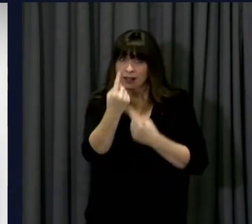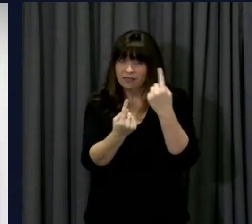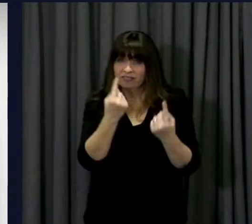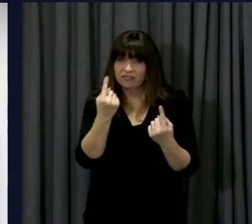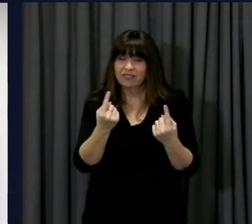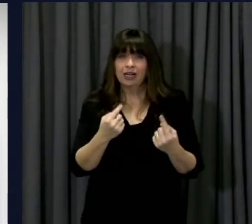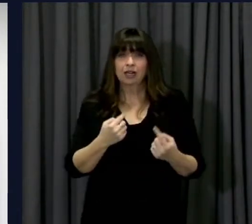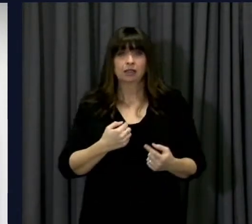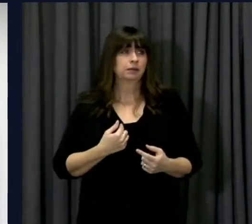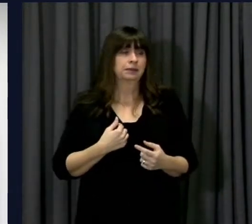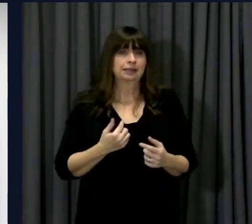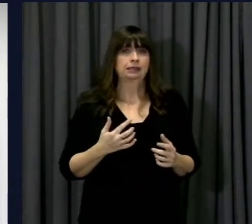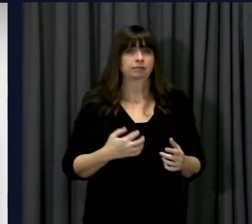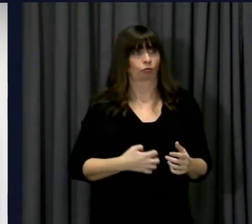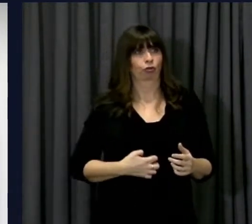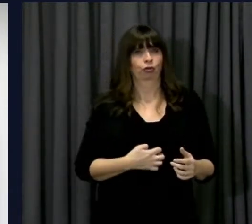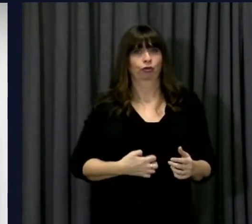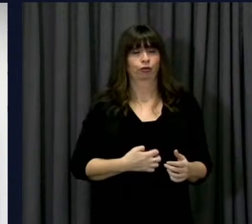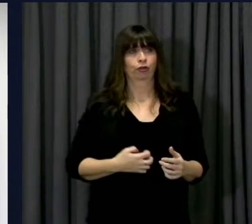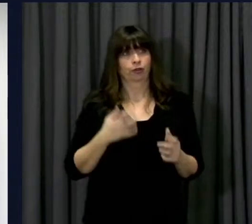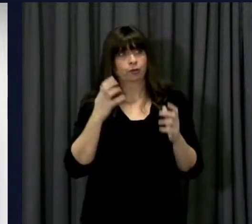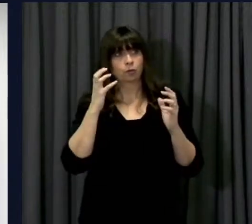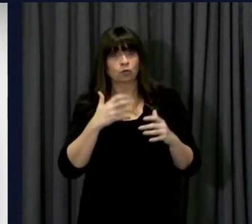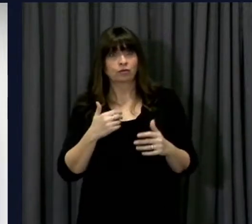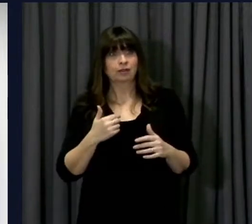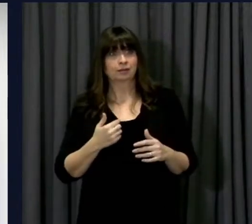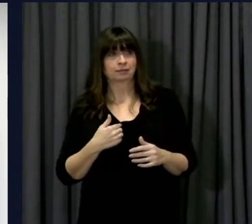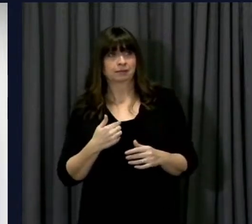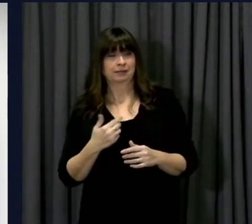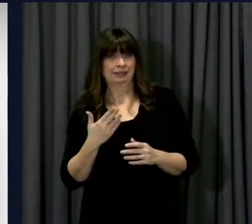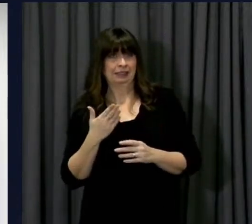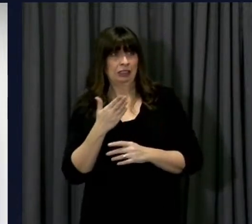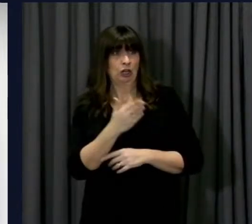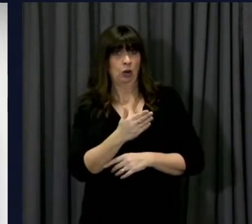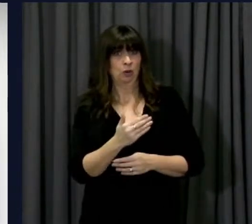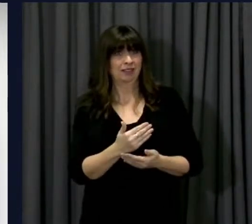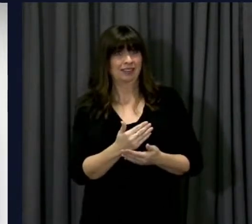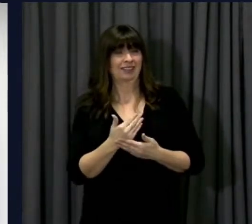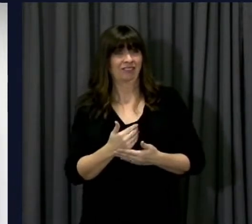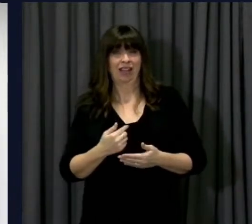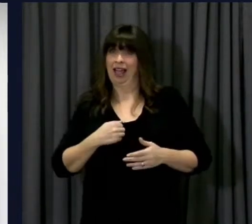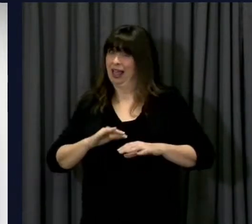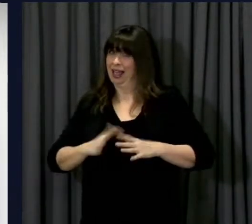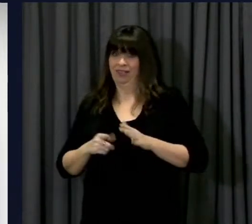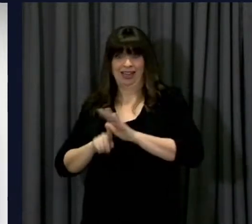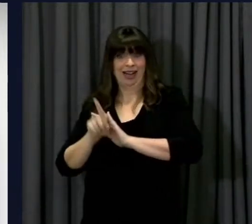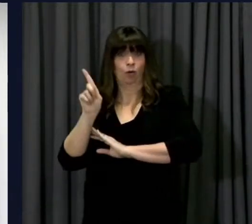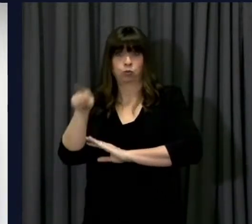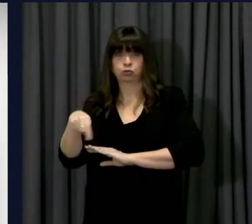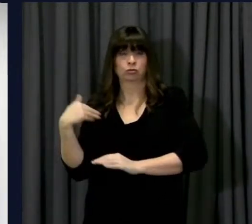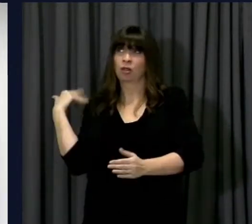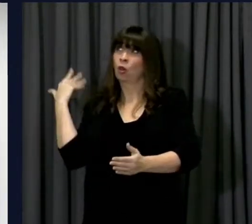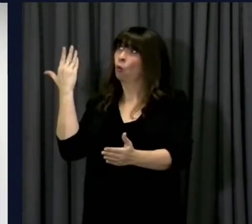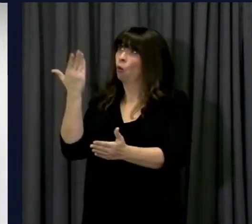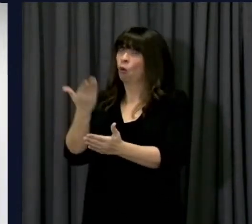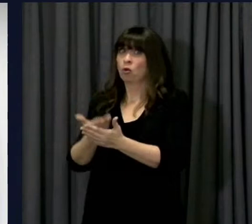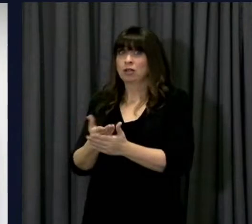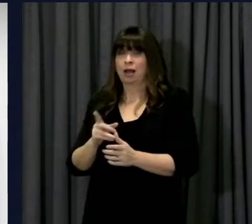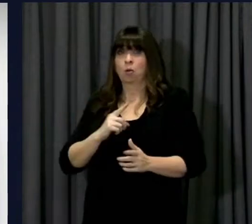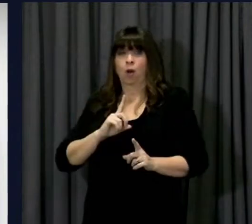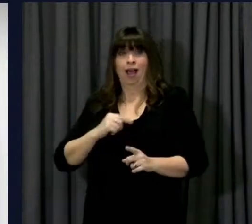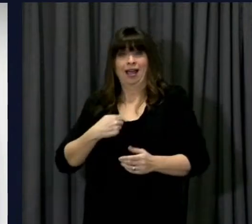the potential risk from going to get your vaccine, particularly if you're shielded, if you're any one of the priority groups, there's a much greater